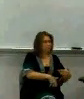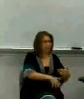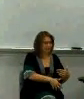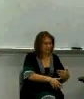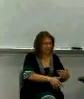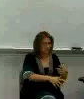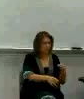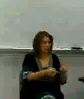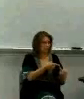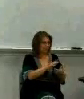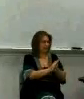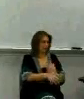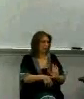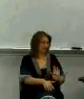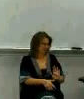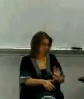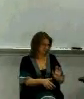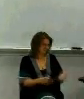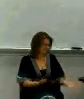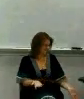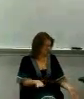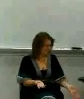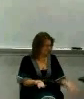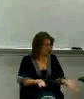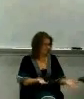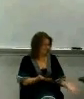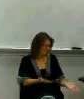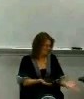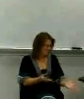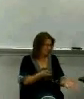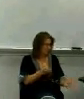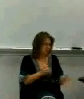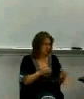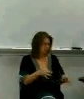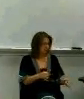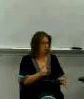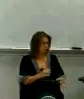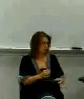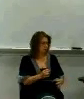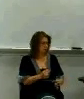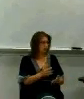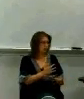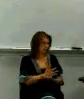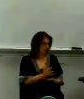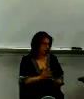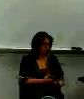So, oxidized inorganic form,